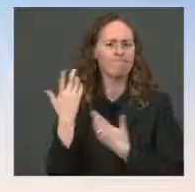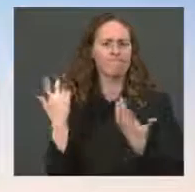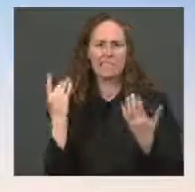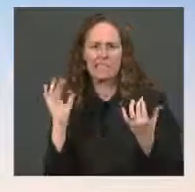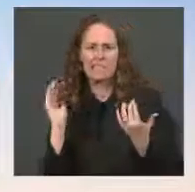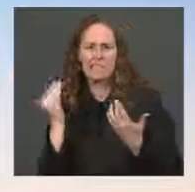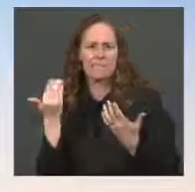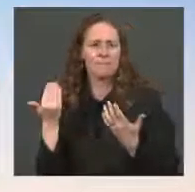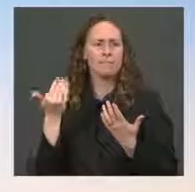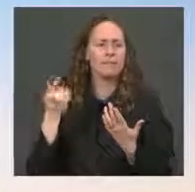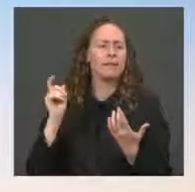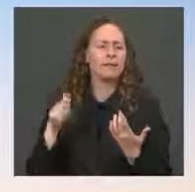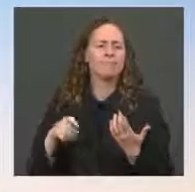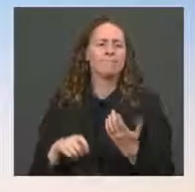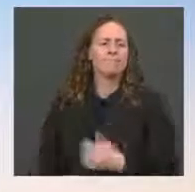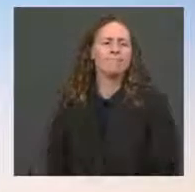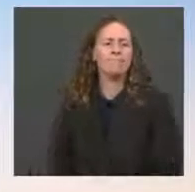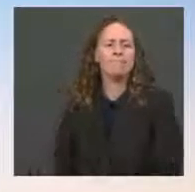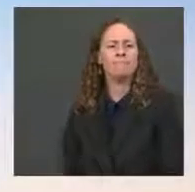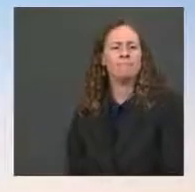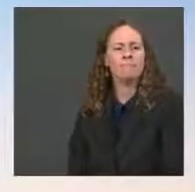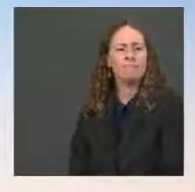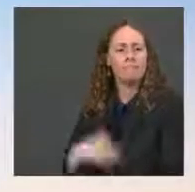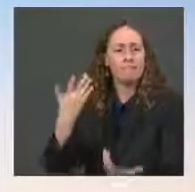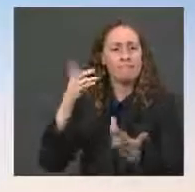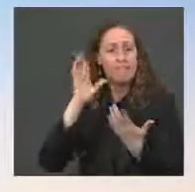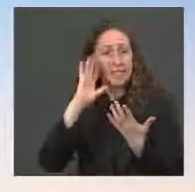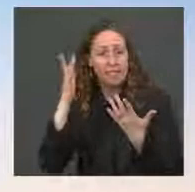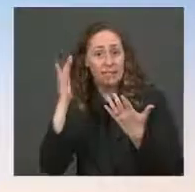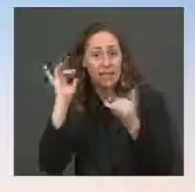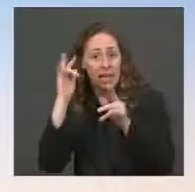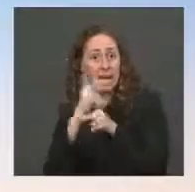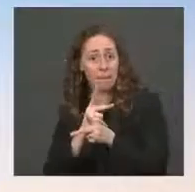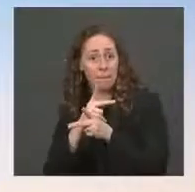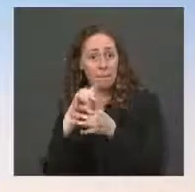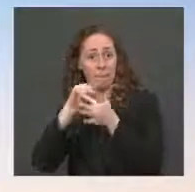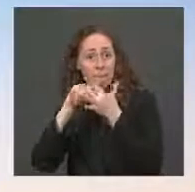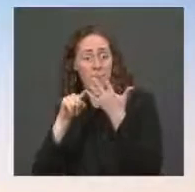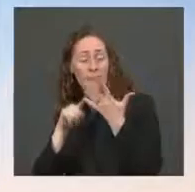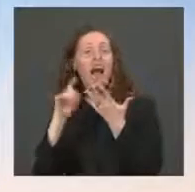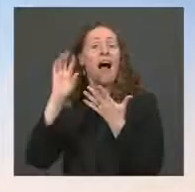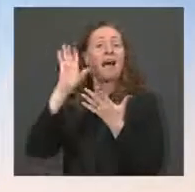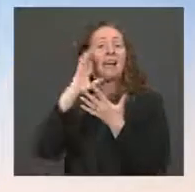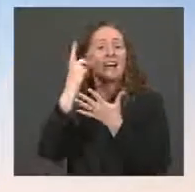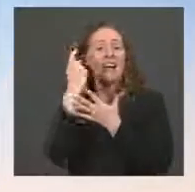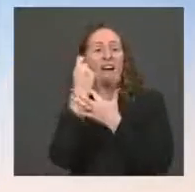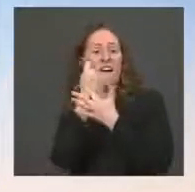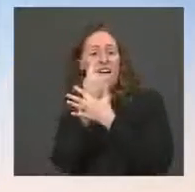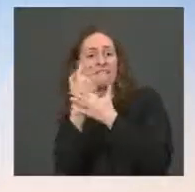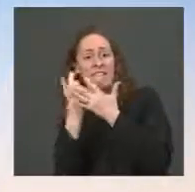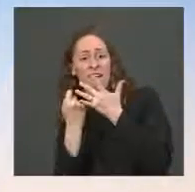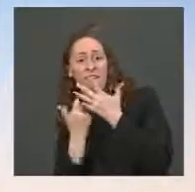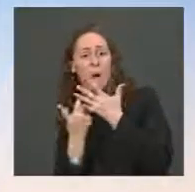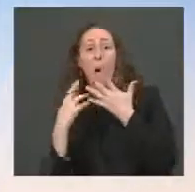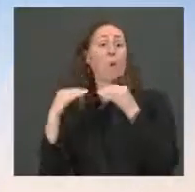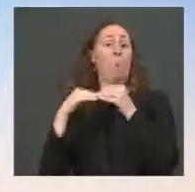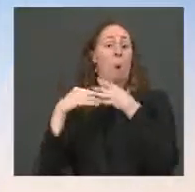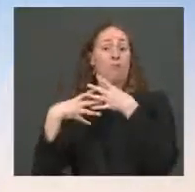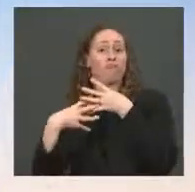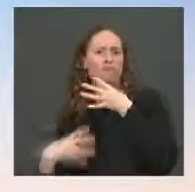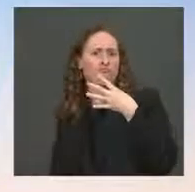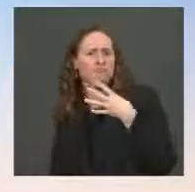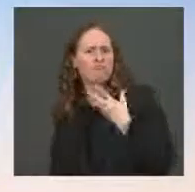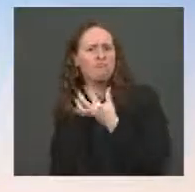the current negotiations, or that you might have to downsize your ambitions there, specifically on climate? Well, I would say first that the